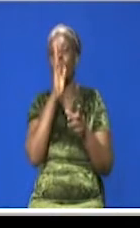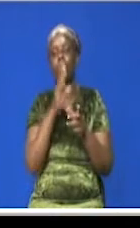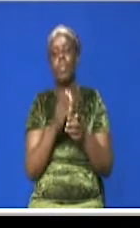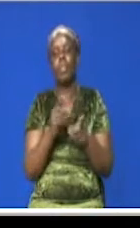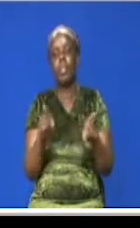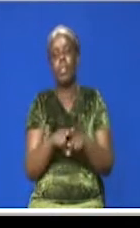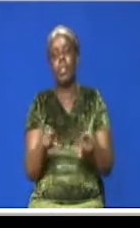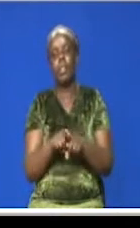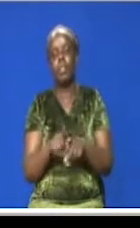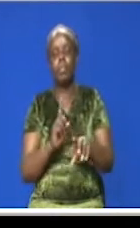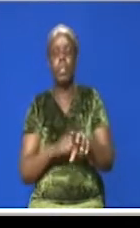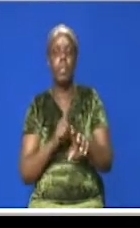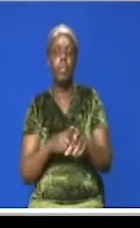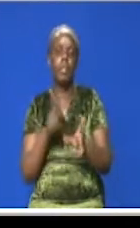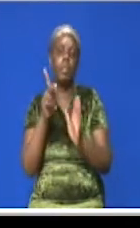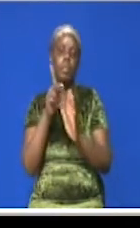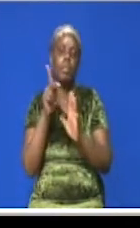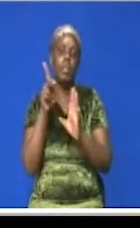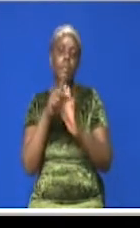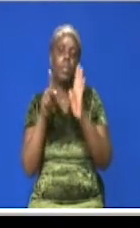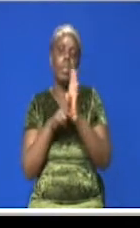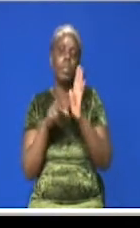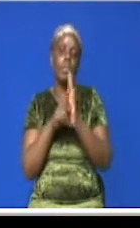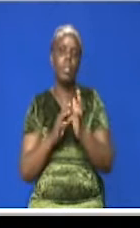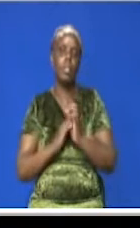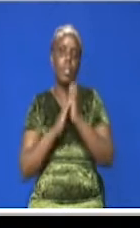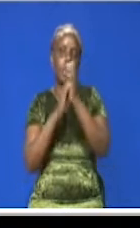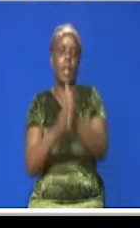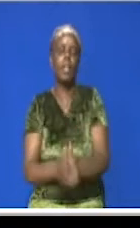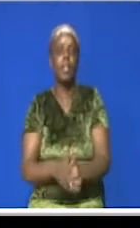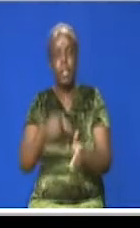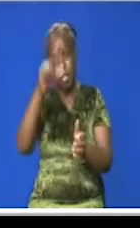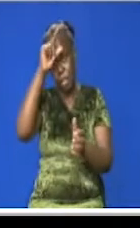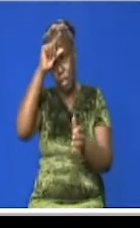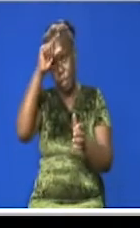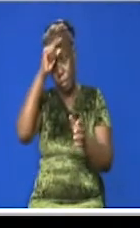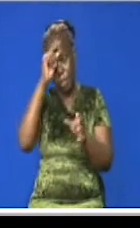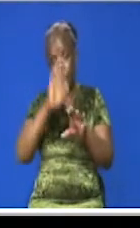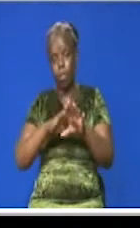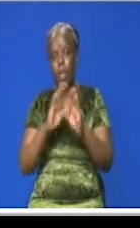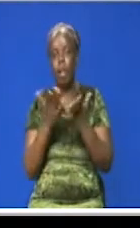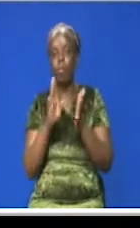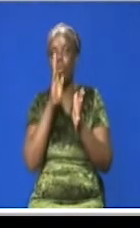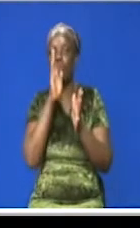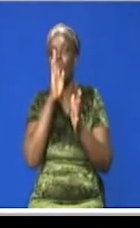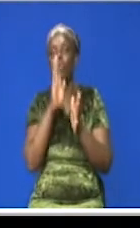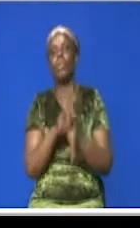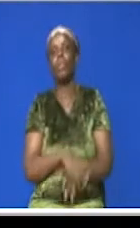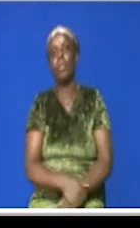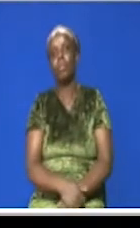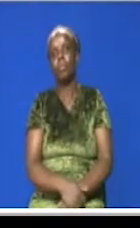as well as the principles that guide government on how it borrows.